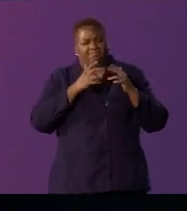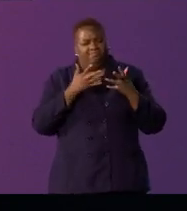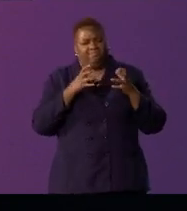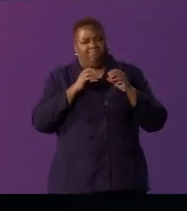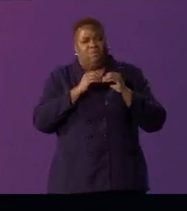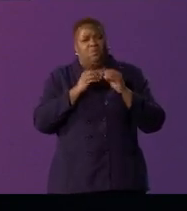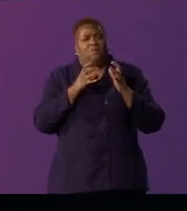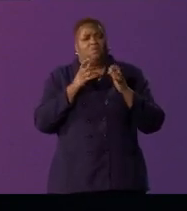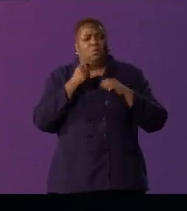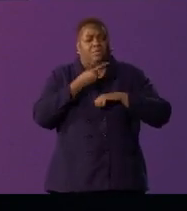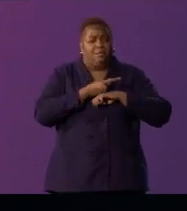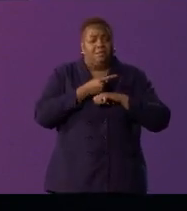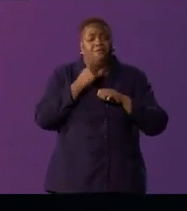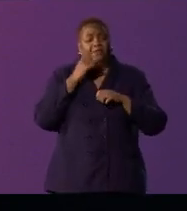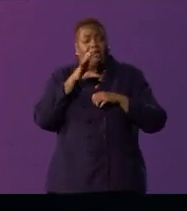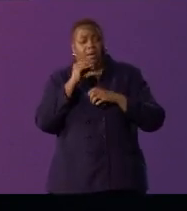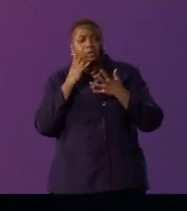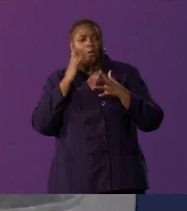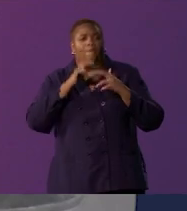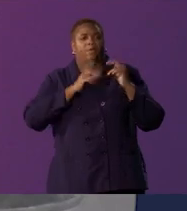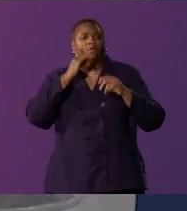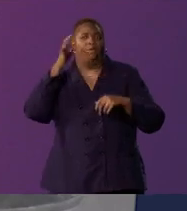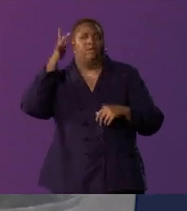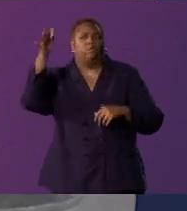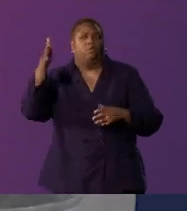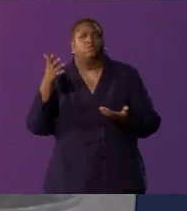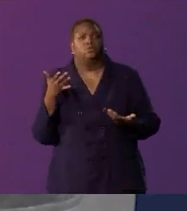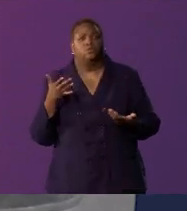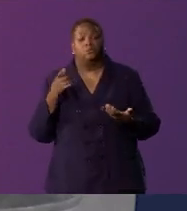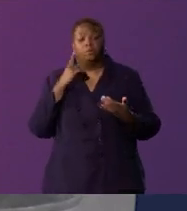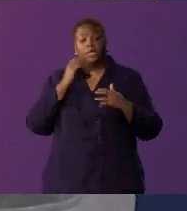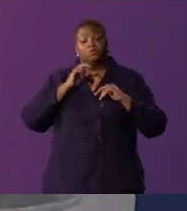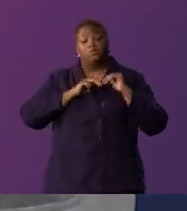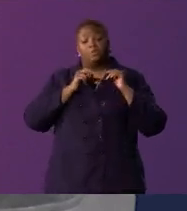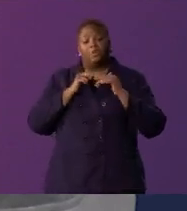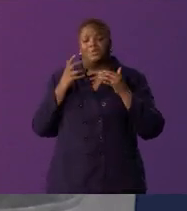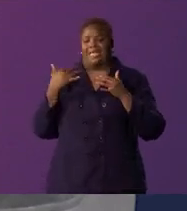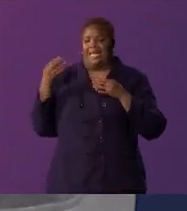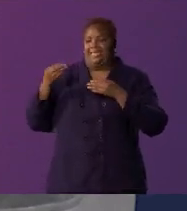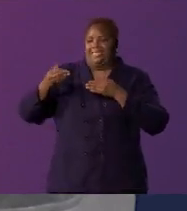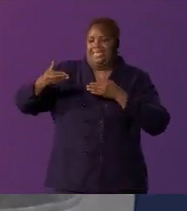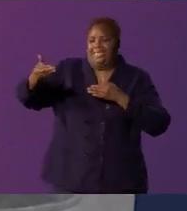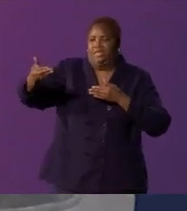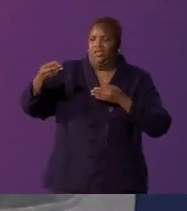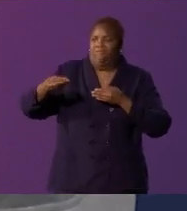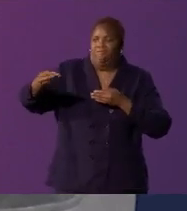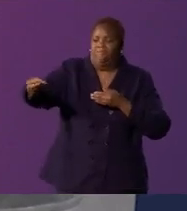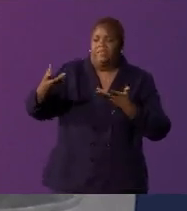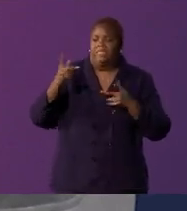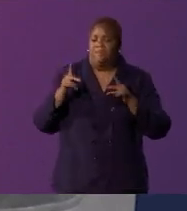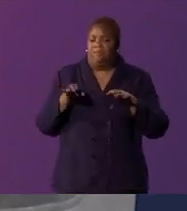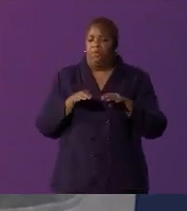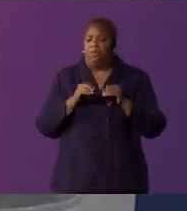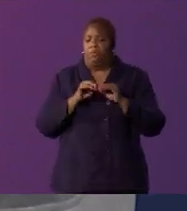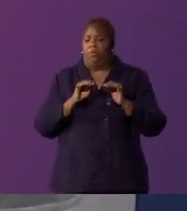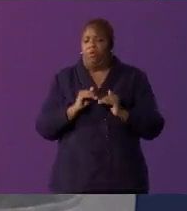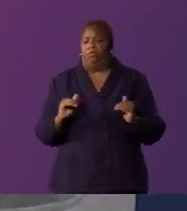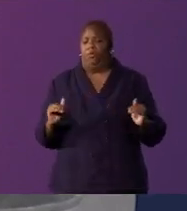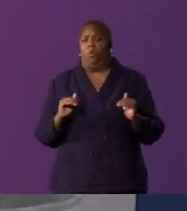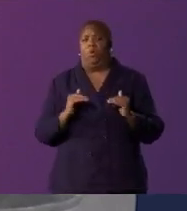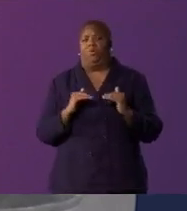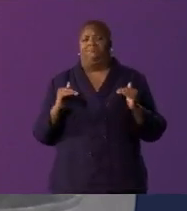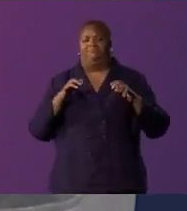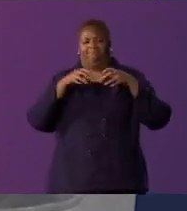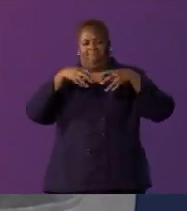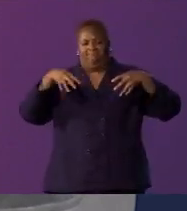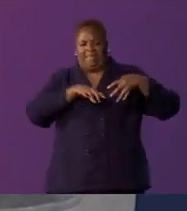company that we needed to build for the future. Because remember, when you're building a succession pipeline, the people in the lower levels, you're building them for the